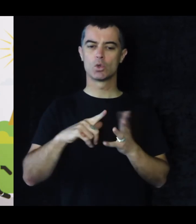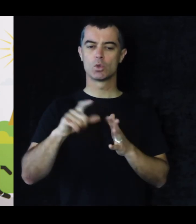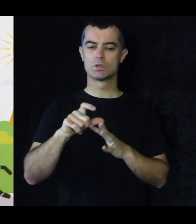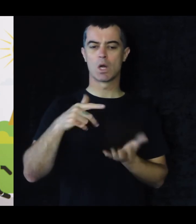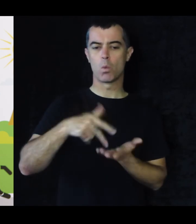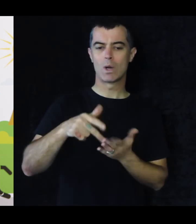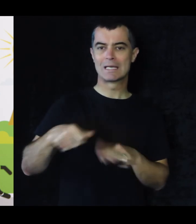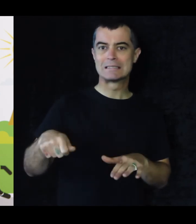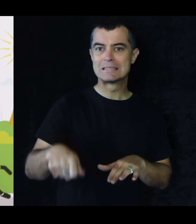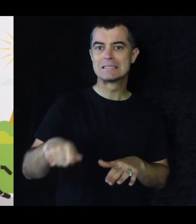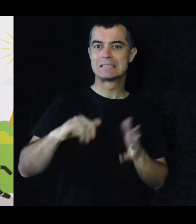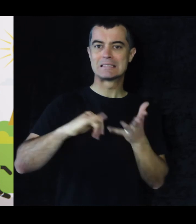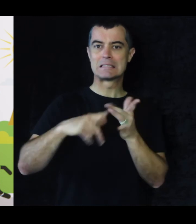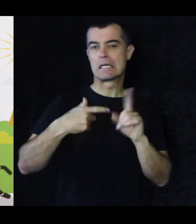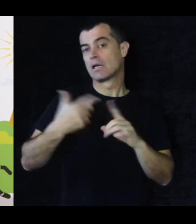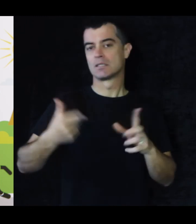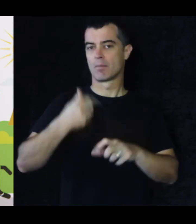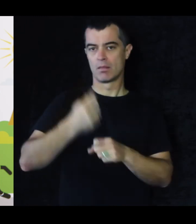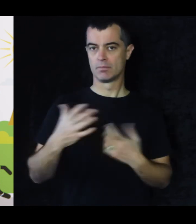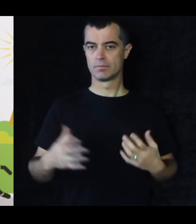a walking stick, for example?